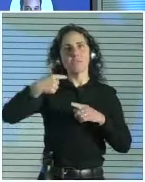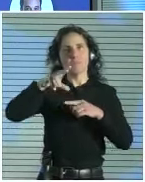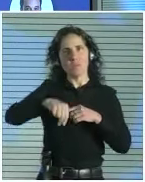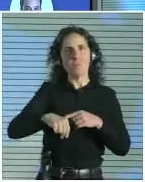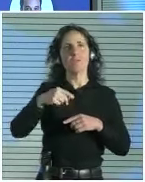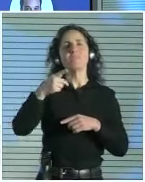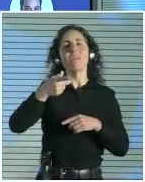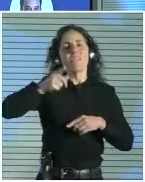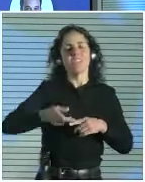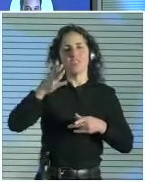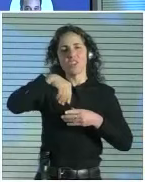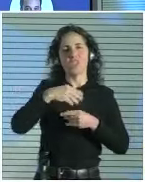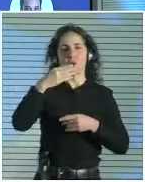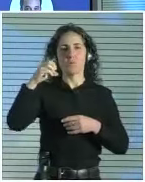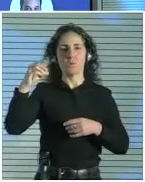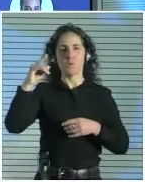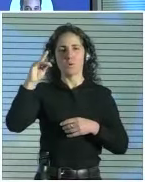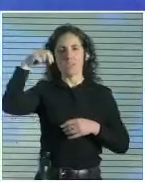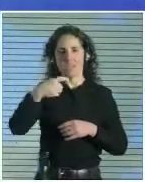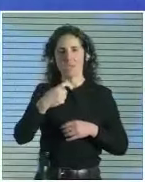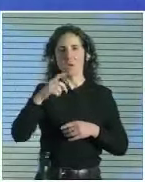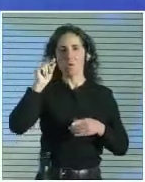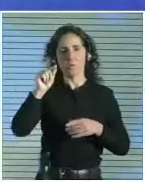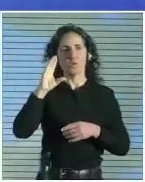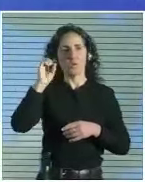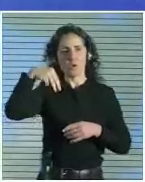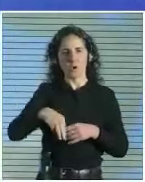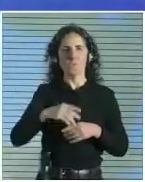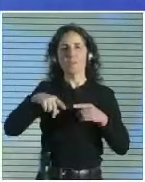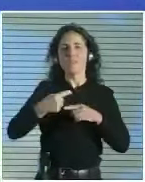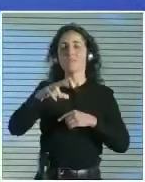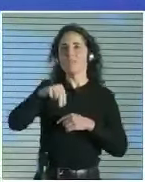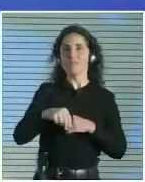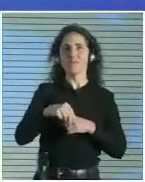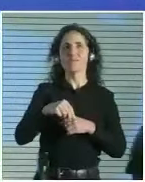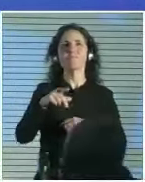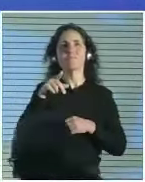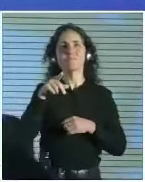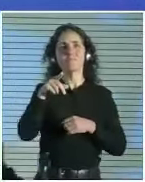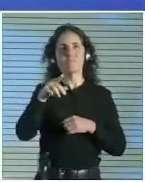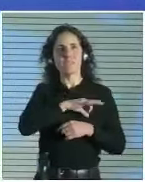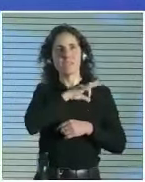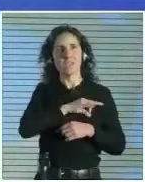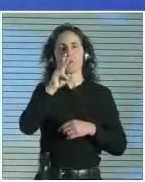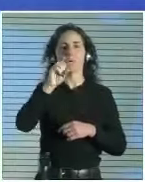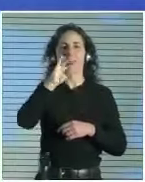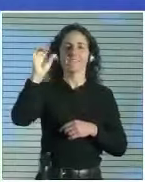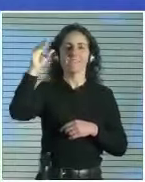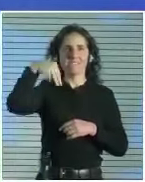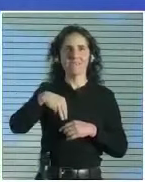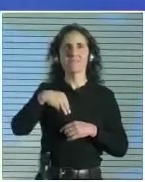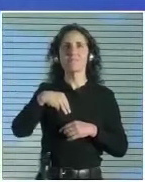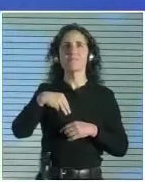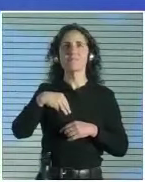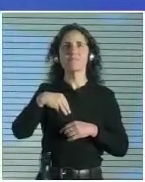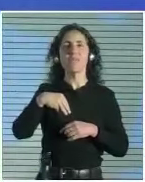Mr. Wasim Daud, Head of Sustainability and CSR Ponan GTPI. Many people on